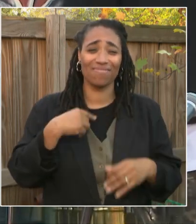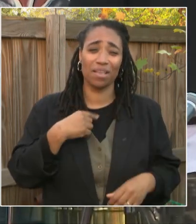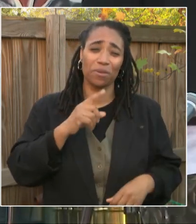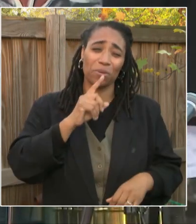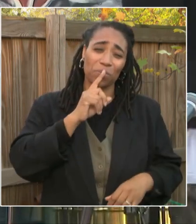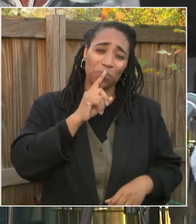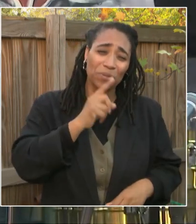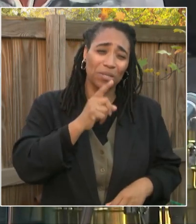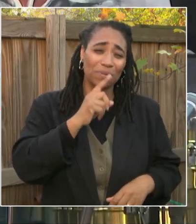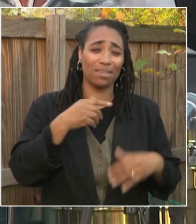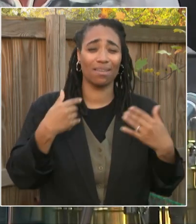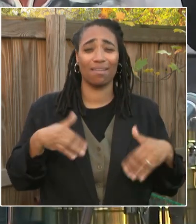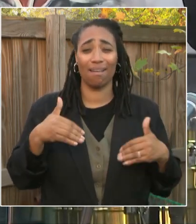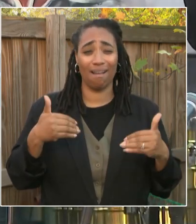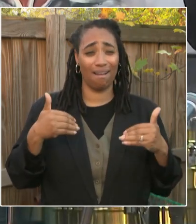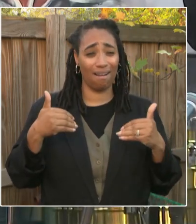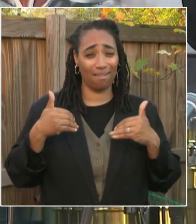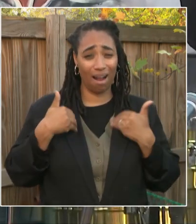performing